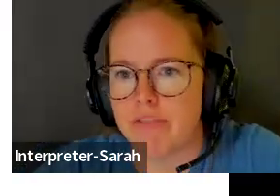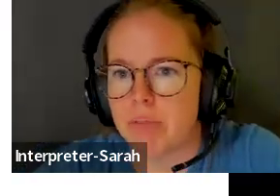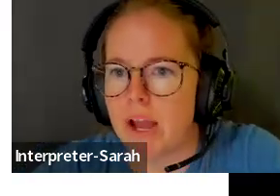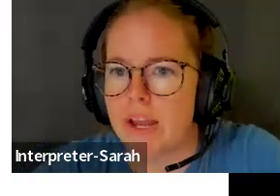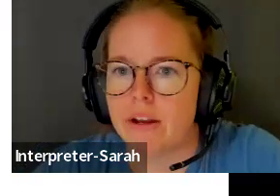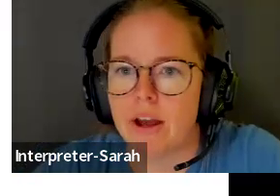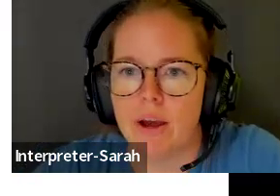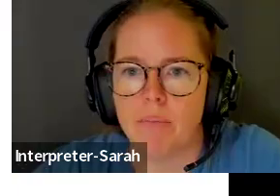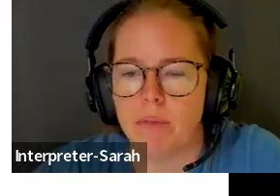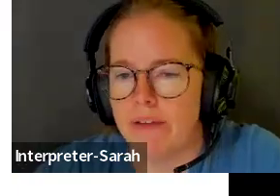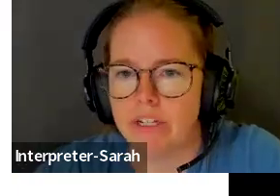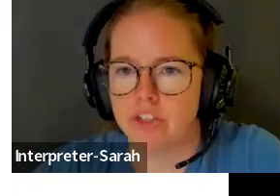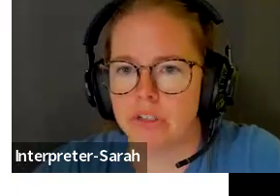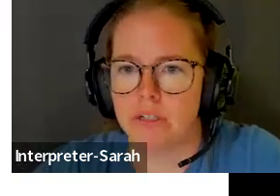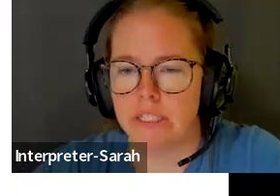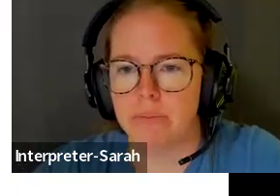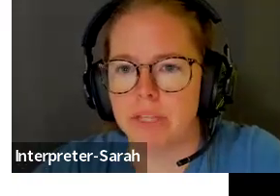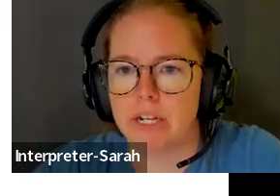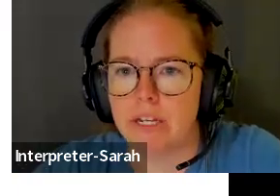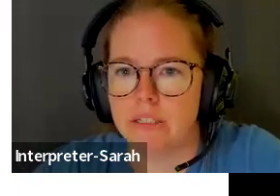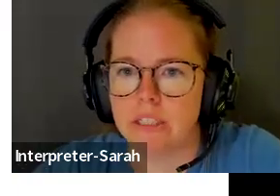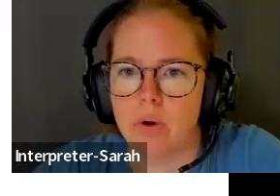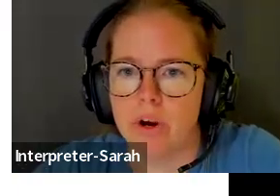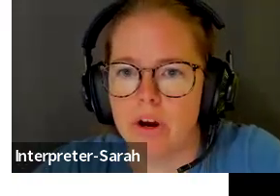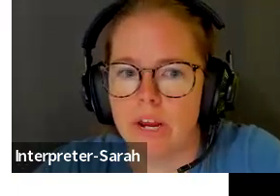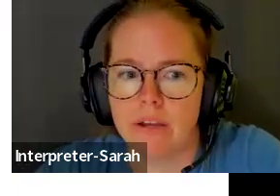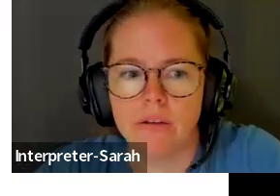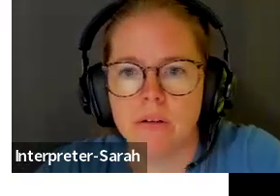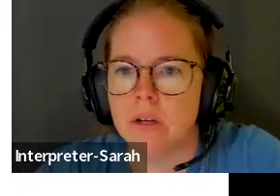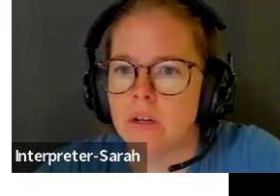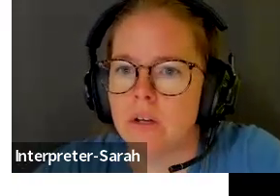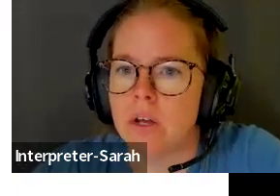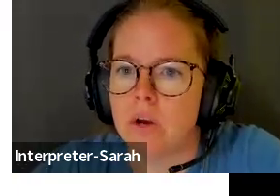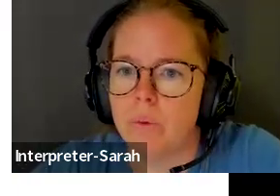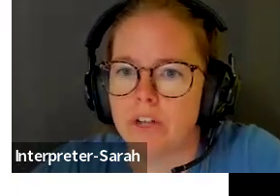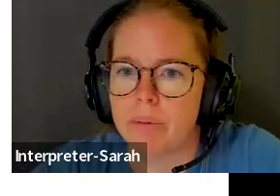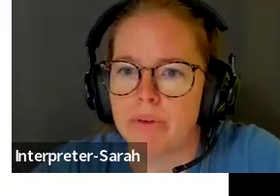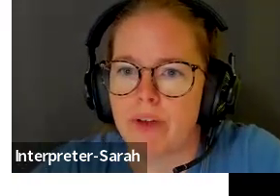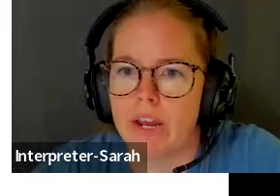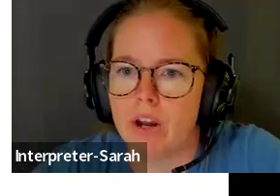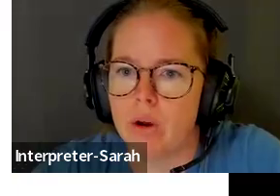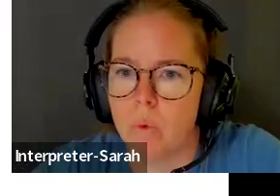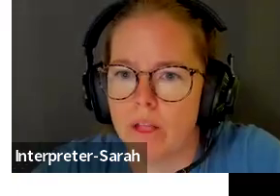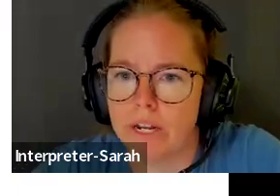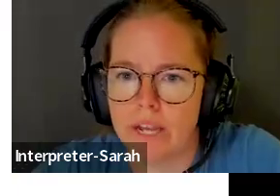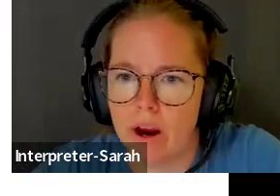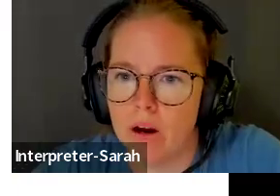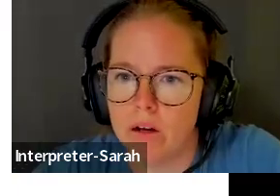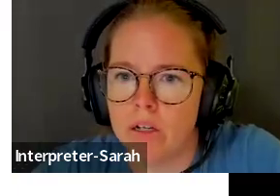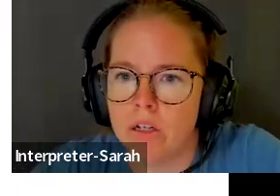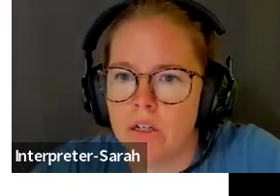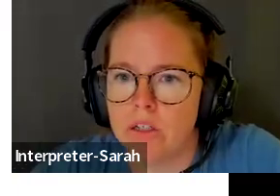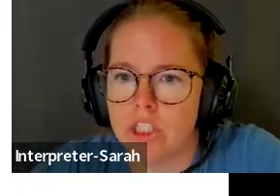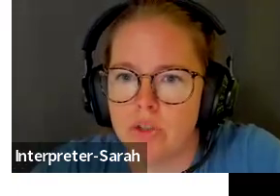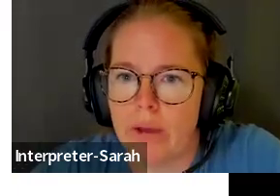they're deaf, blind, have additional disabilities co-occurring. We try to provide quality